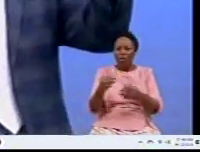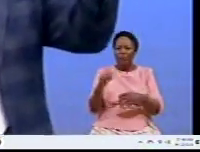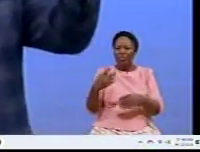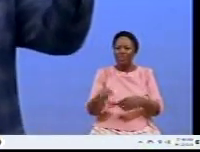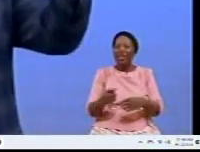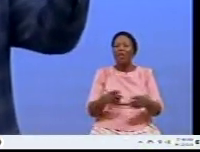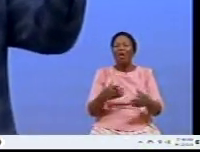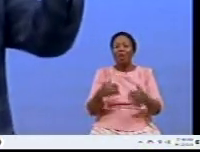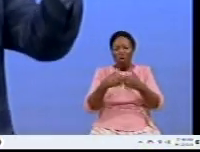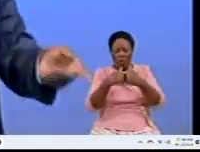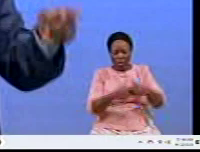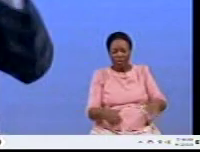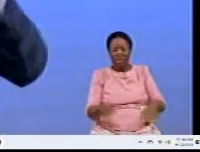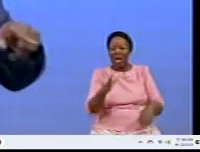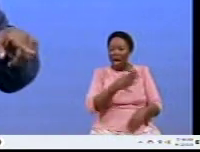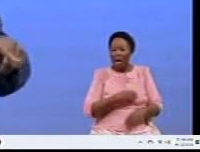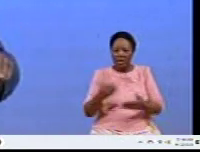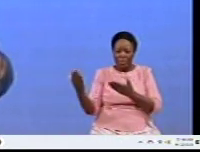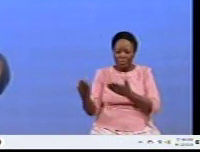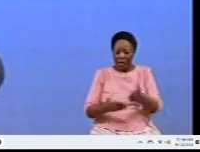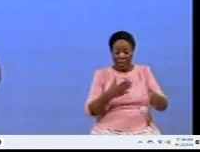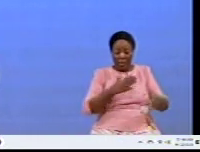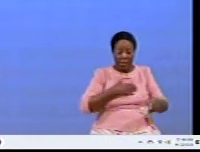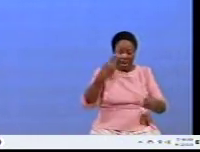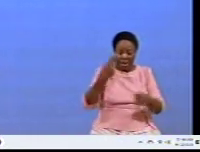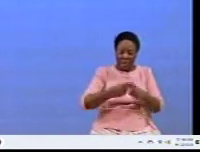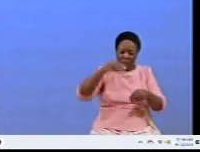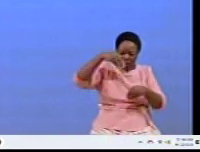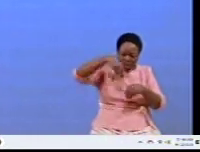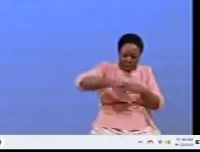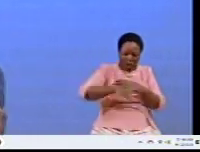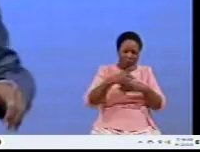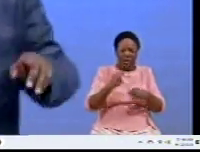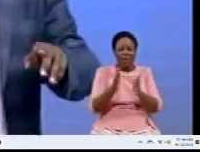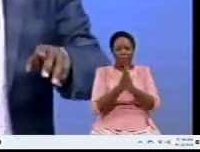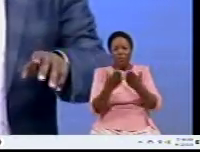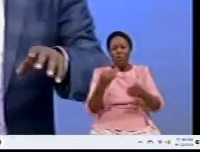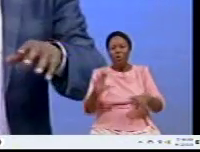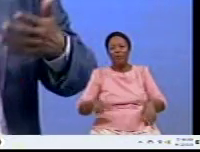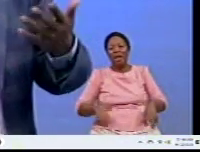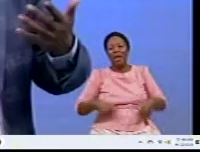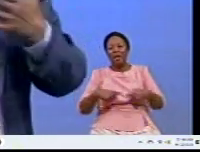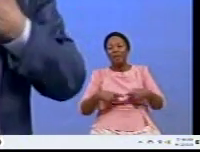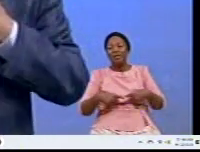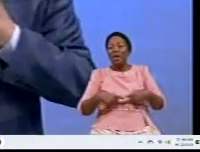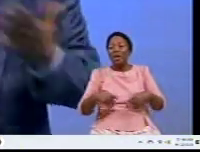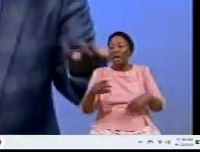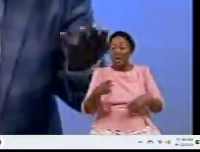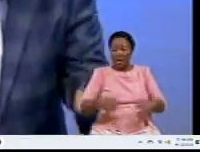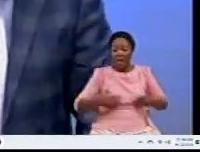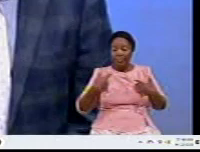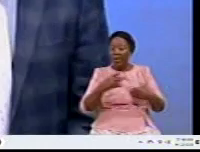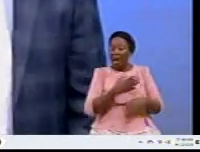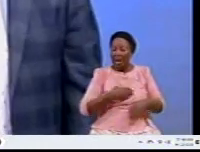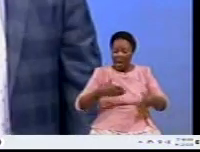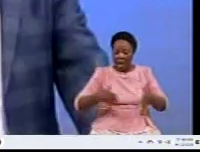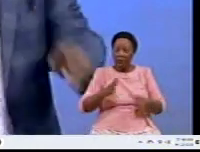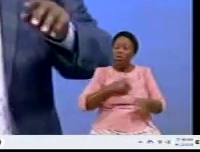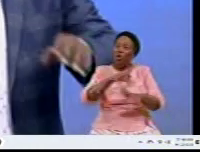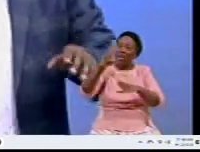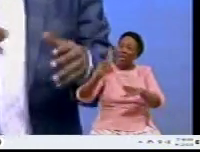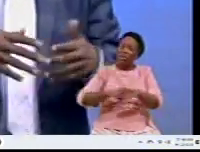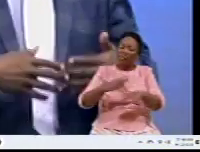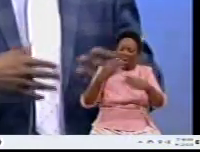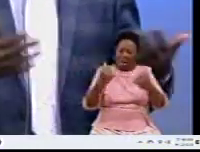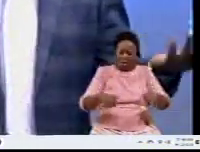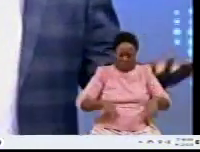and bring my name into the book of life, and let your nature now dwell